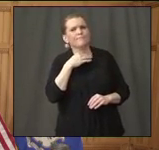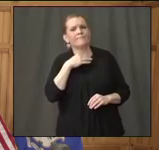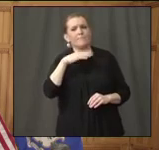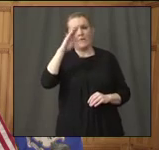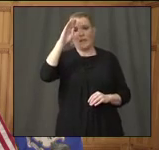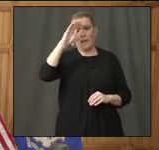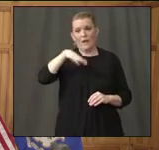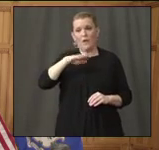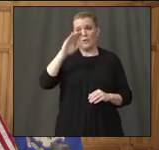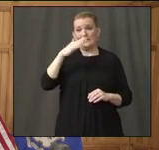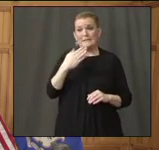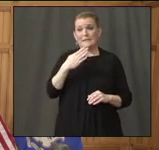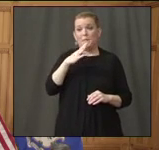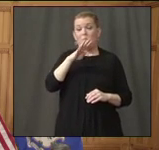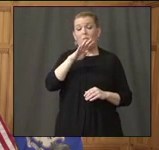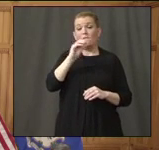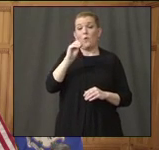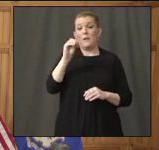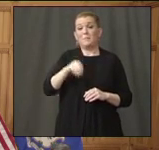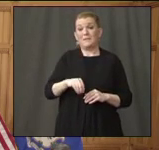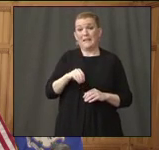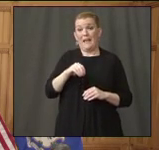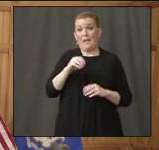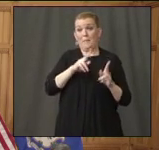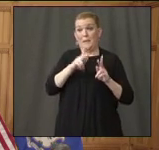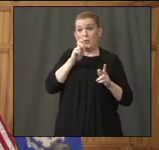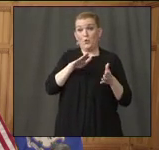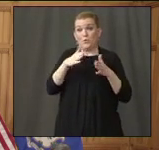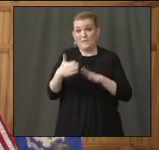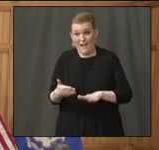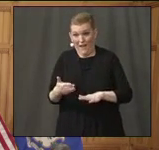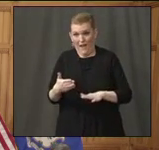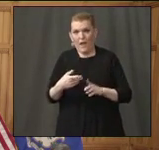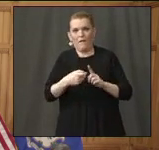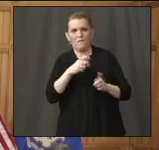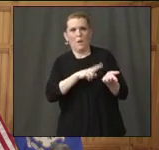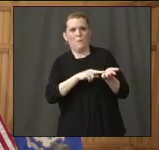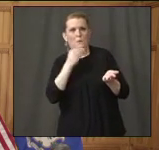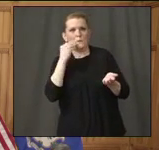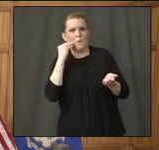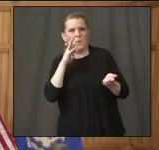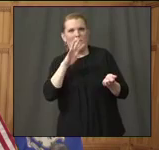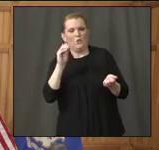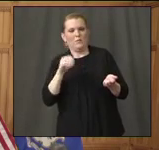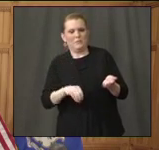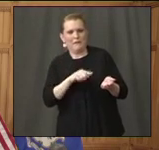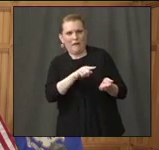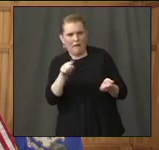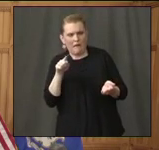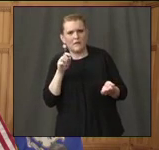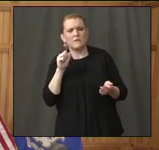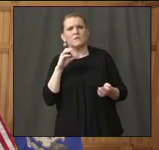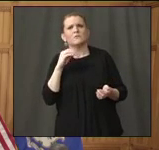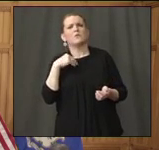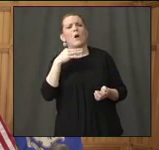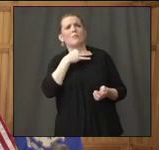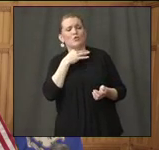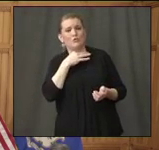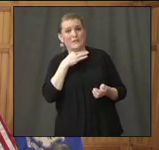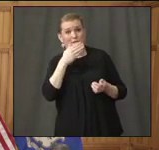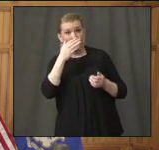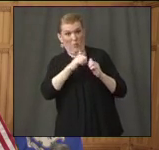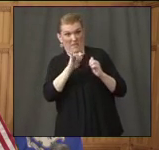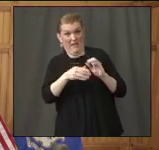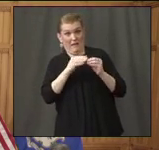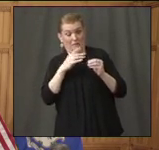deaths coming from nursing homes, is anybody tracking the infections of staff? And we also